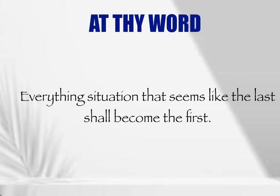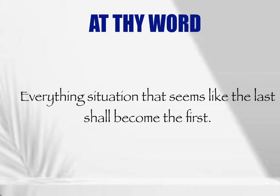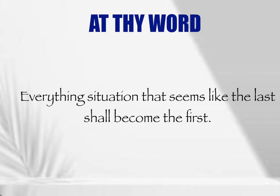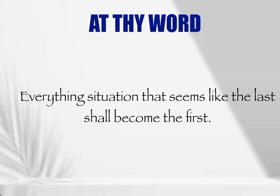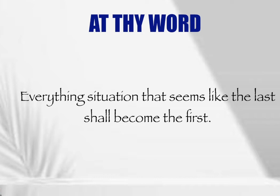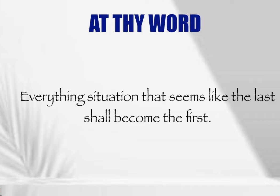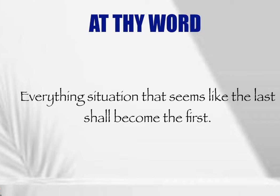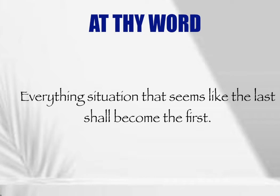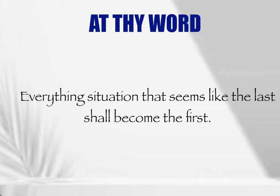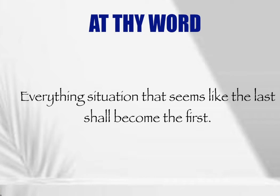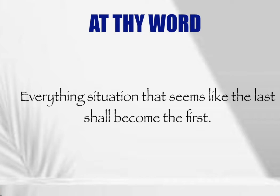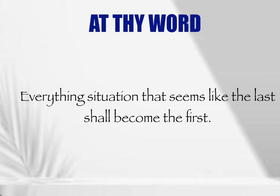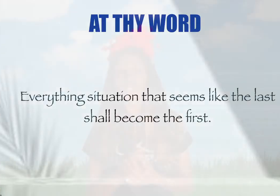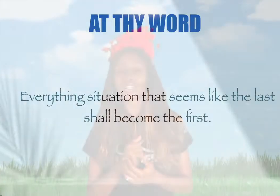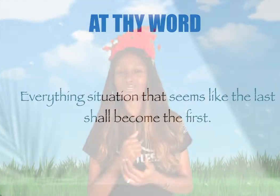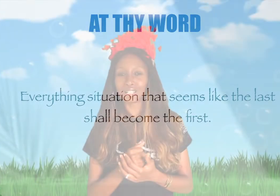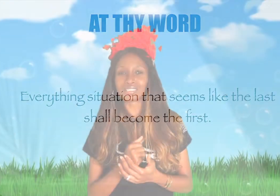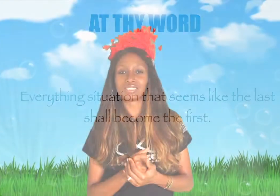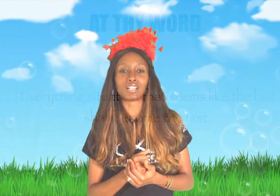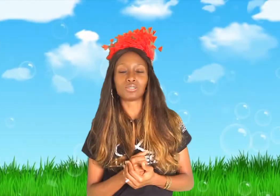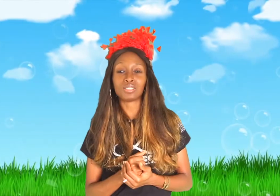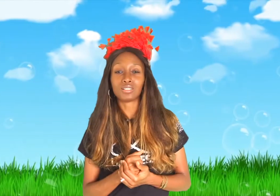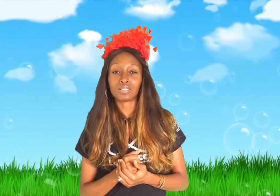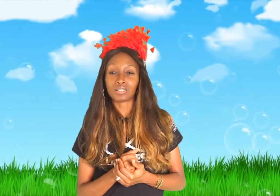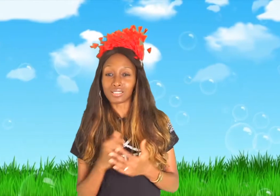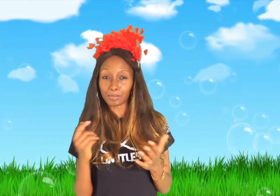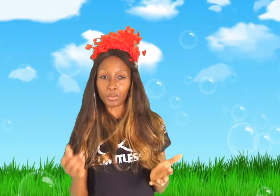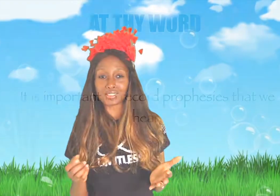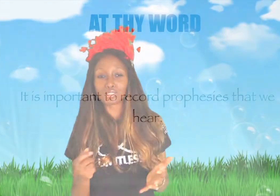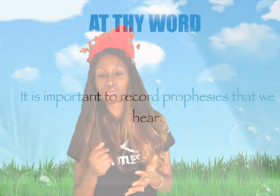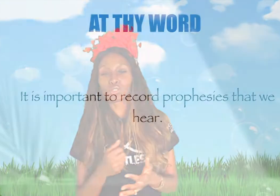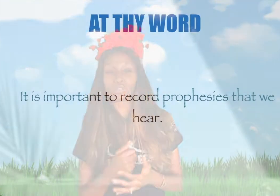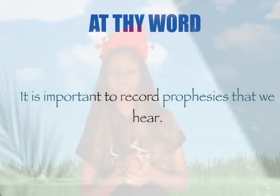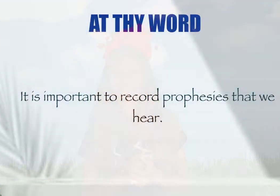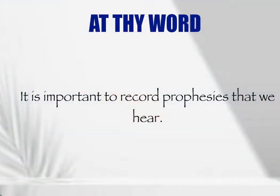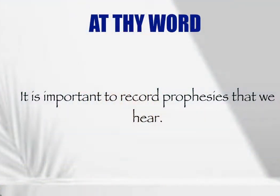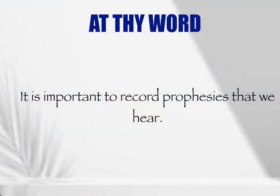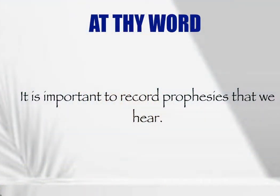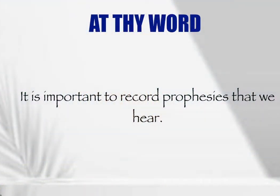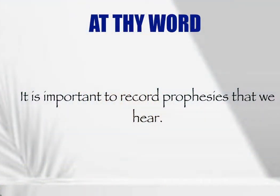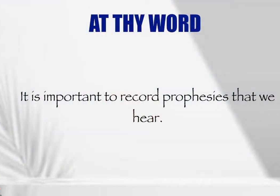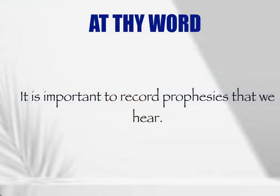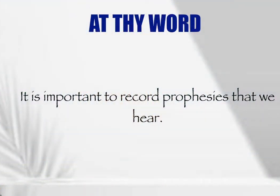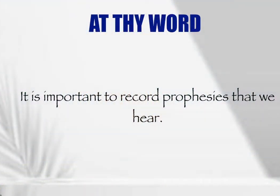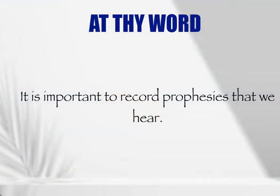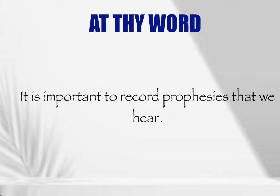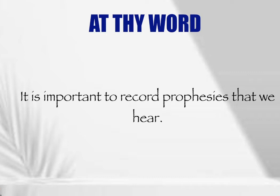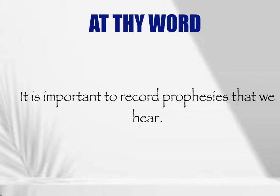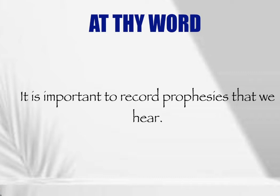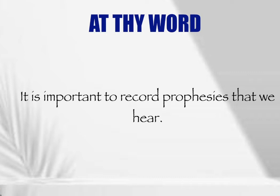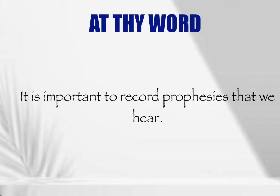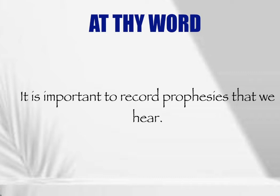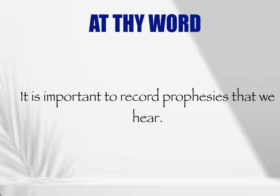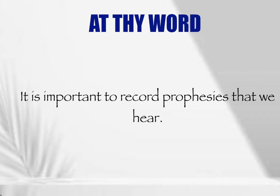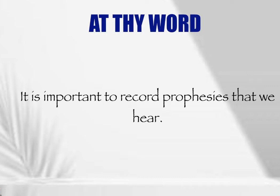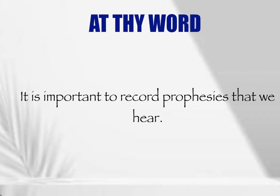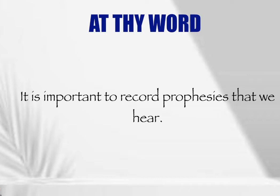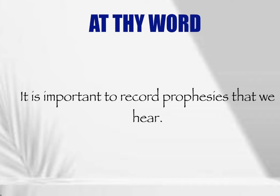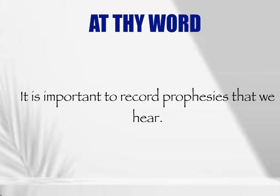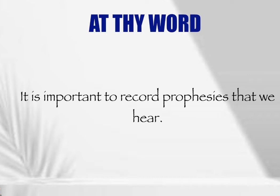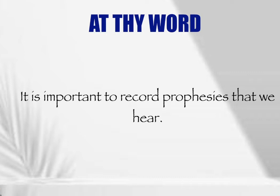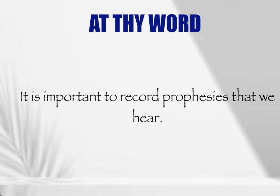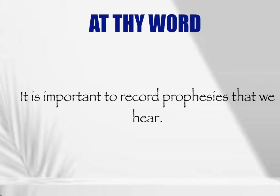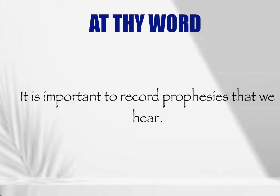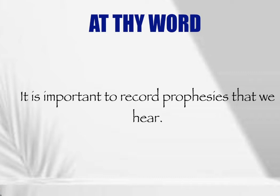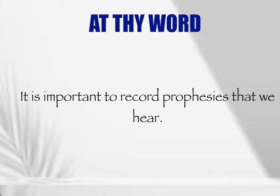turn around for good and become the first. And you can write it down. It's important to record prophecies that you hear, either from the Bible that you